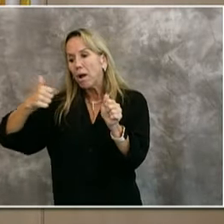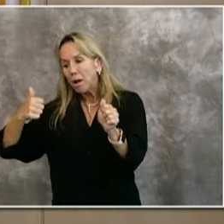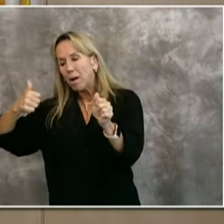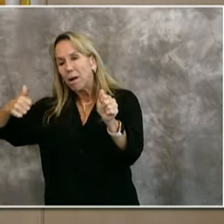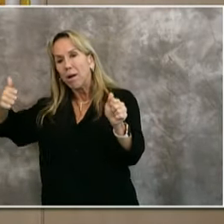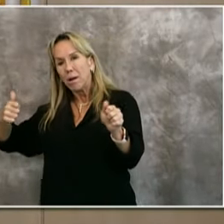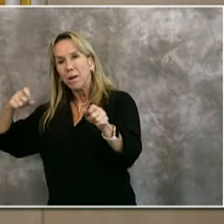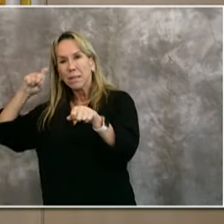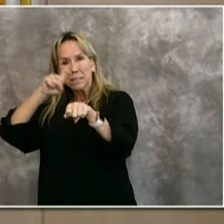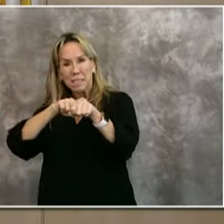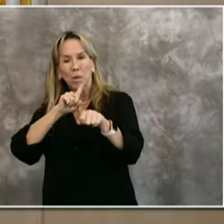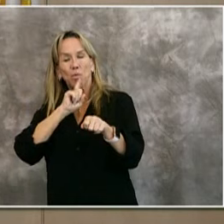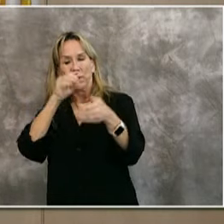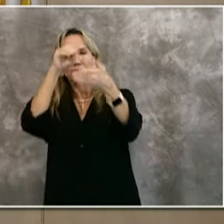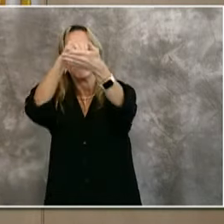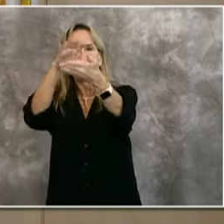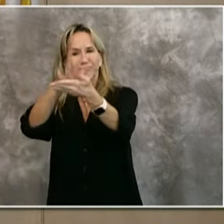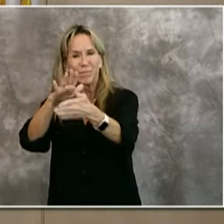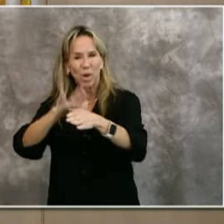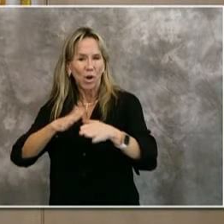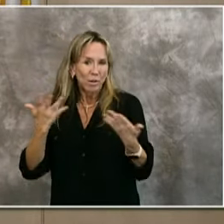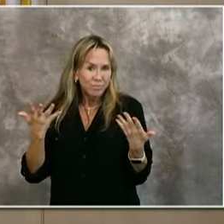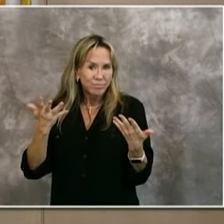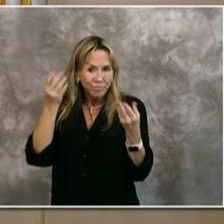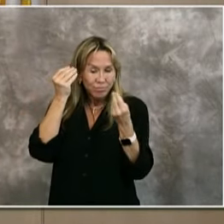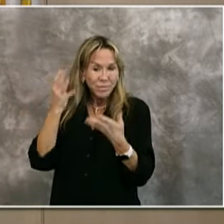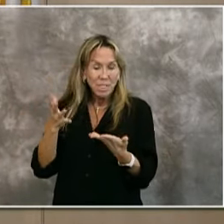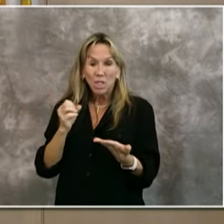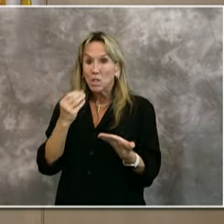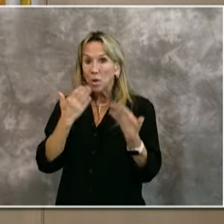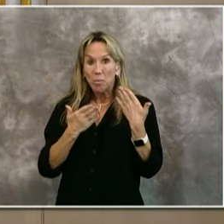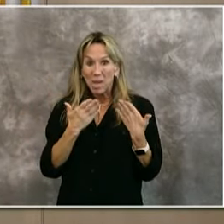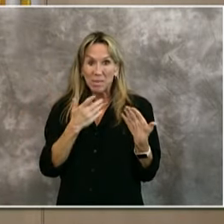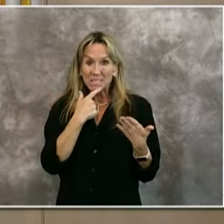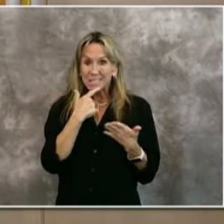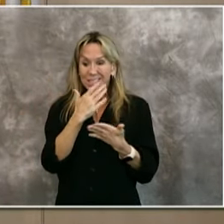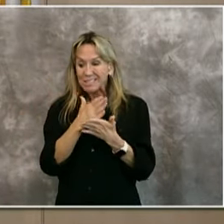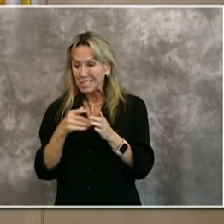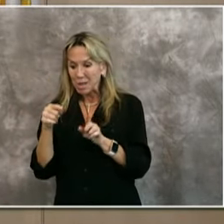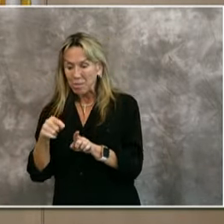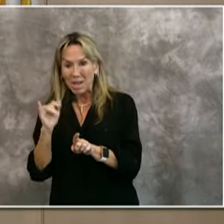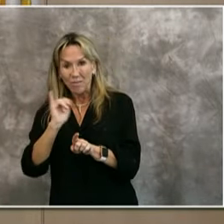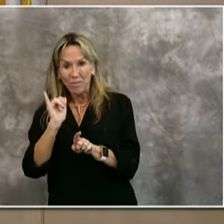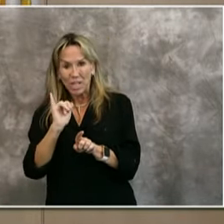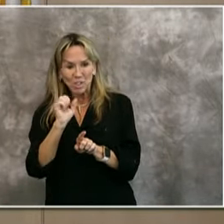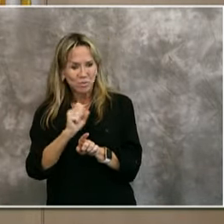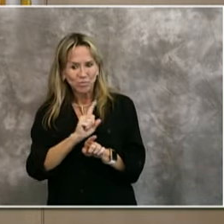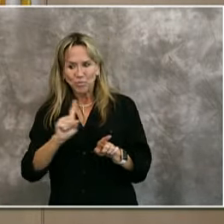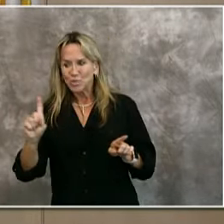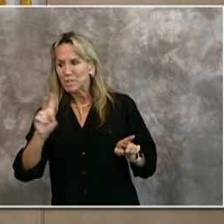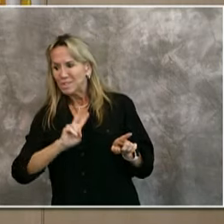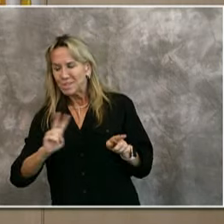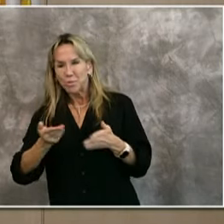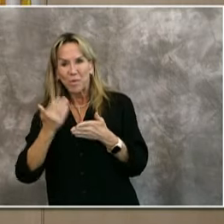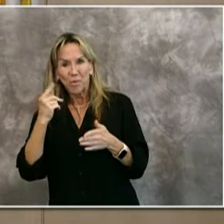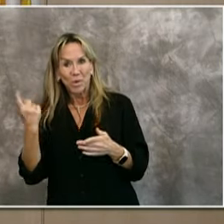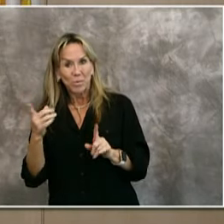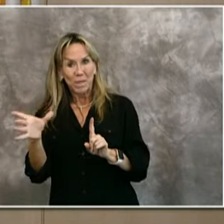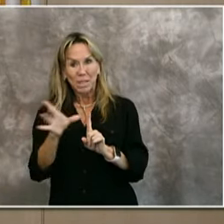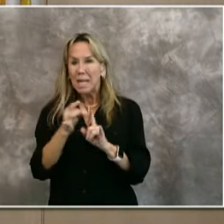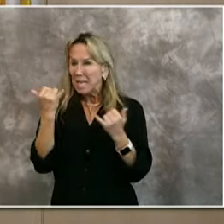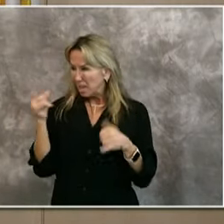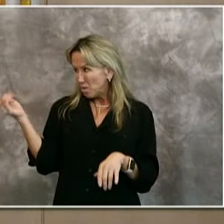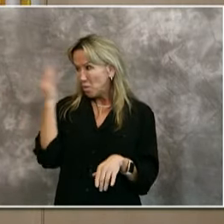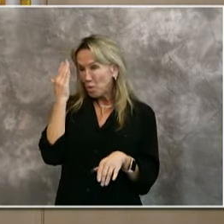that infections that occur might not be picked up for weeks. Do you have any better data now on what the average lag